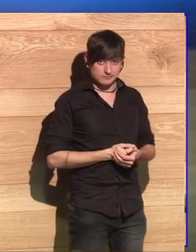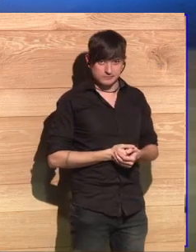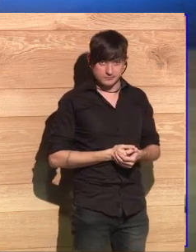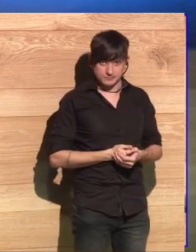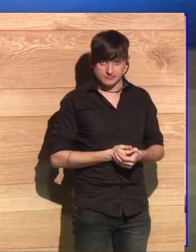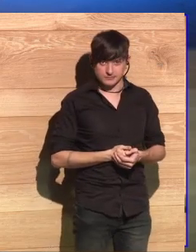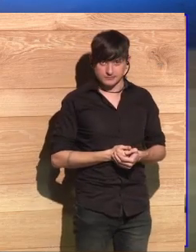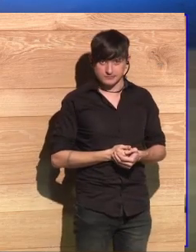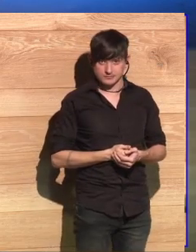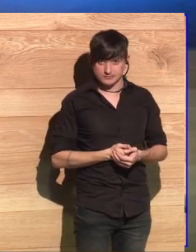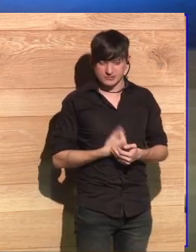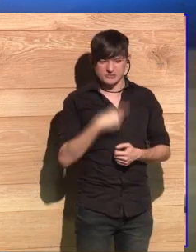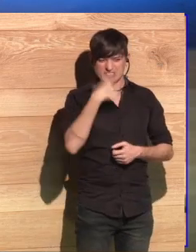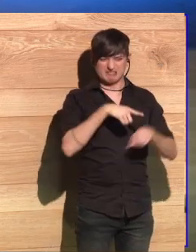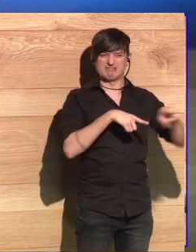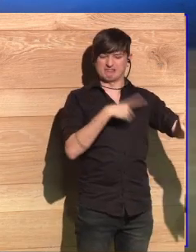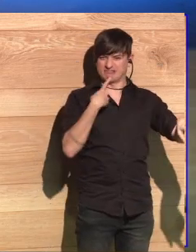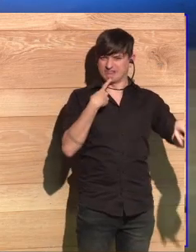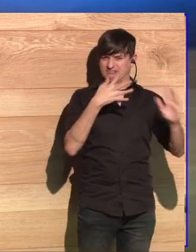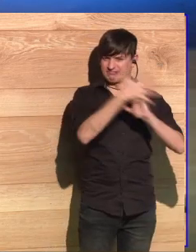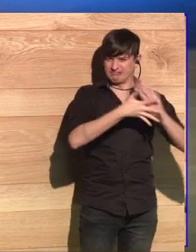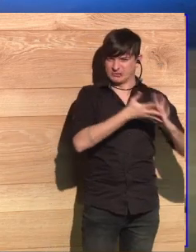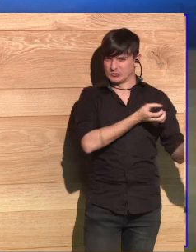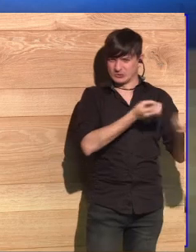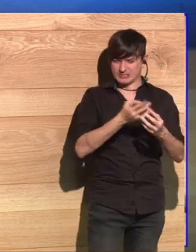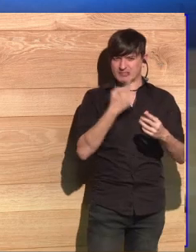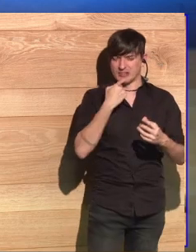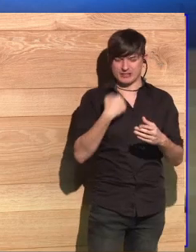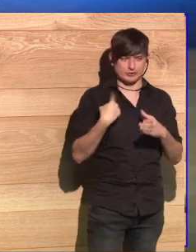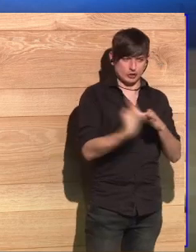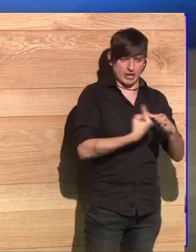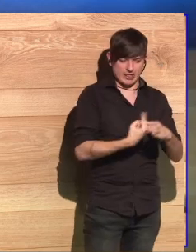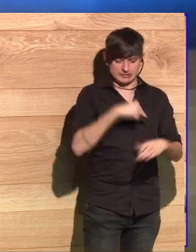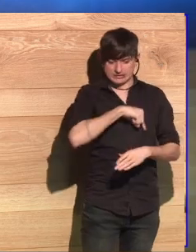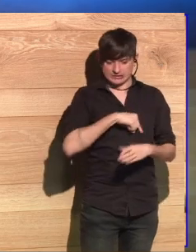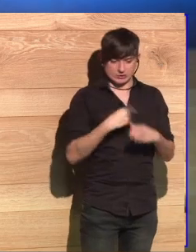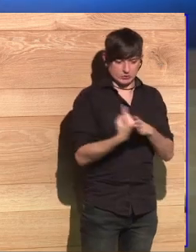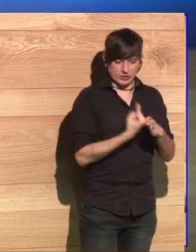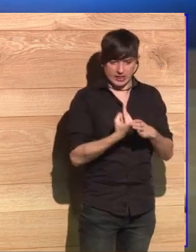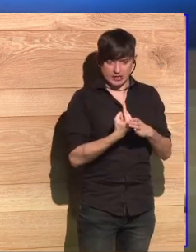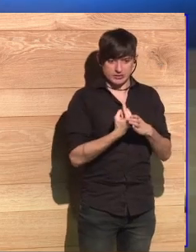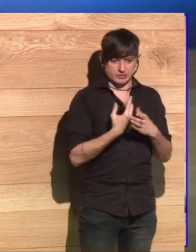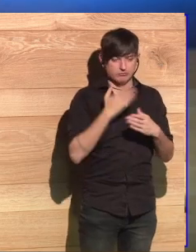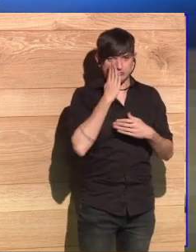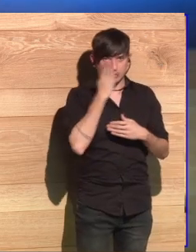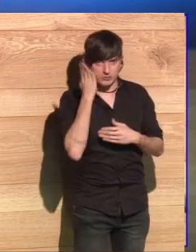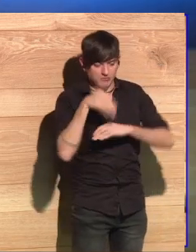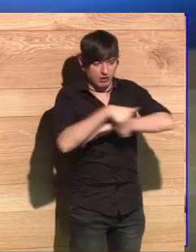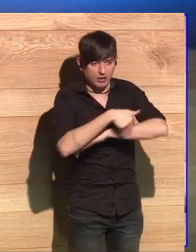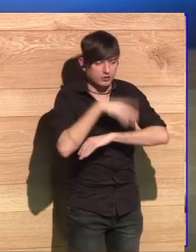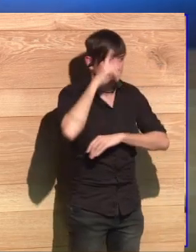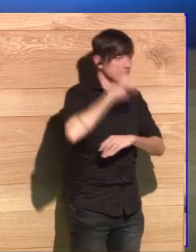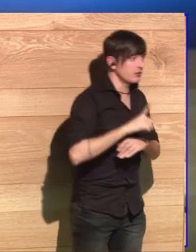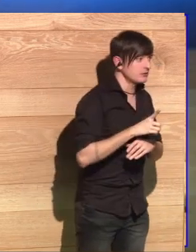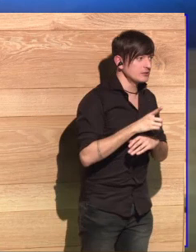feel. When you're sleeping outdoors, you don't know who's going to come and do something to you. That's why you'll see, even here, I notice on